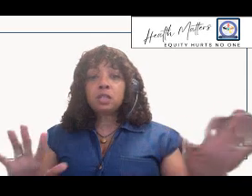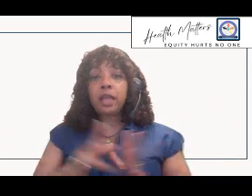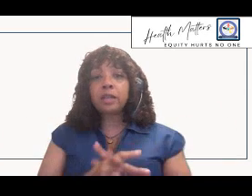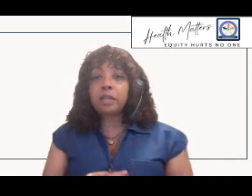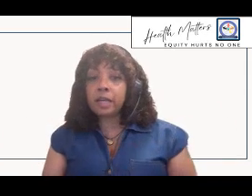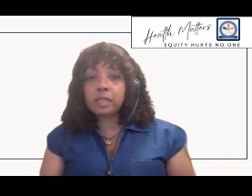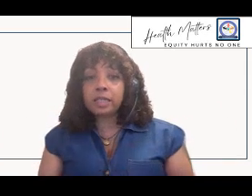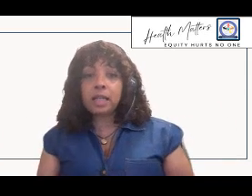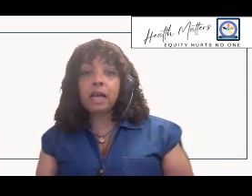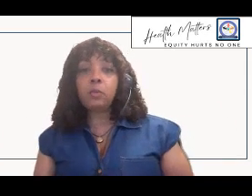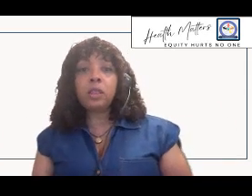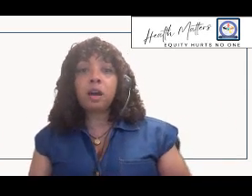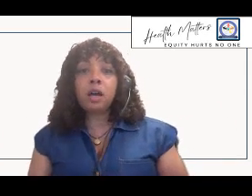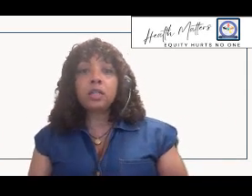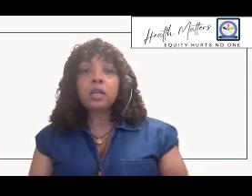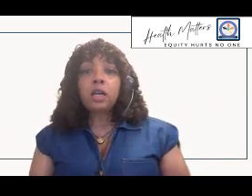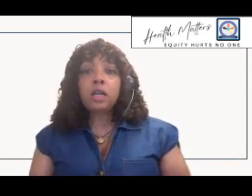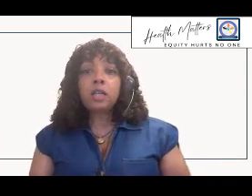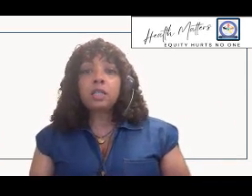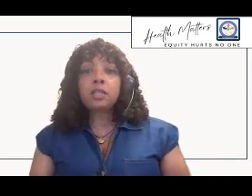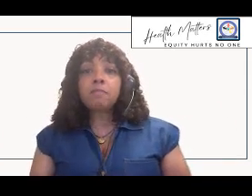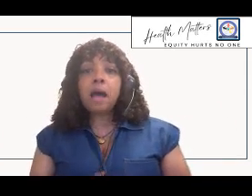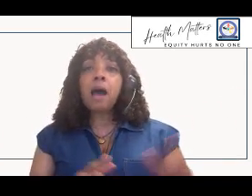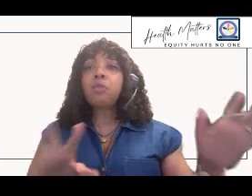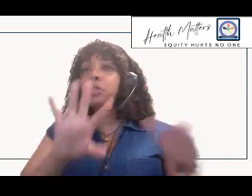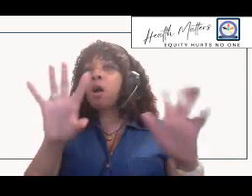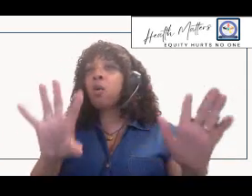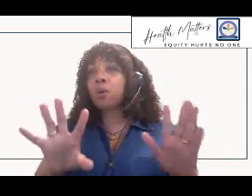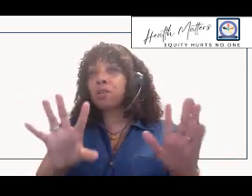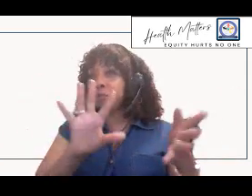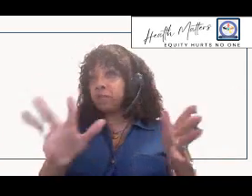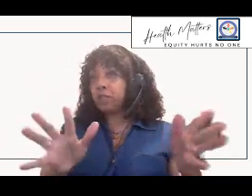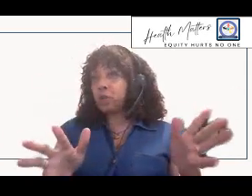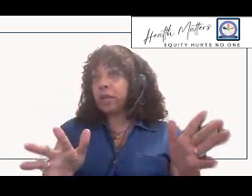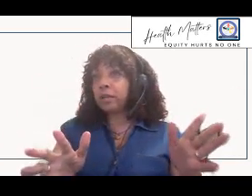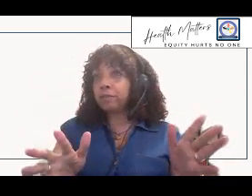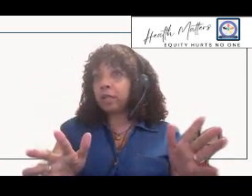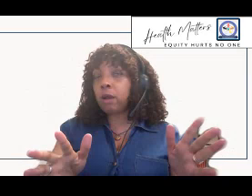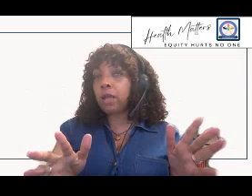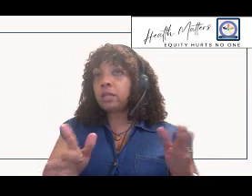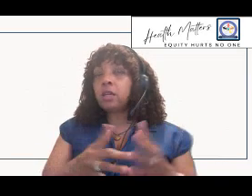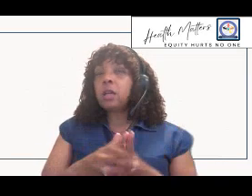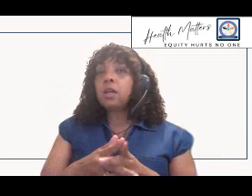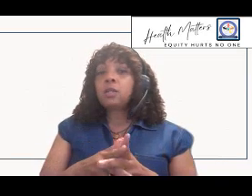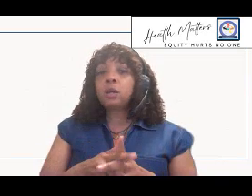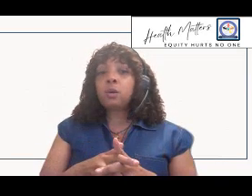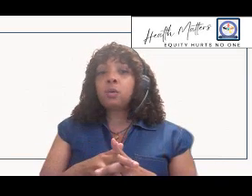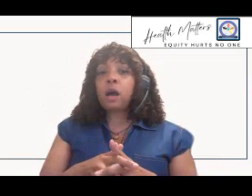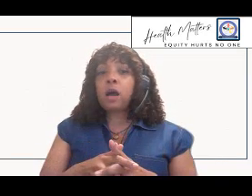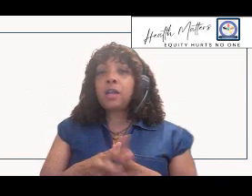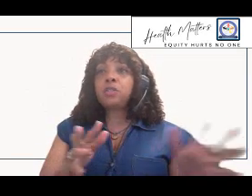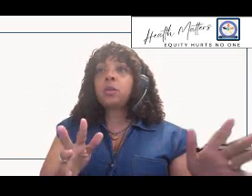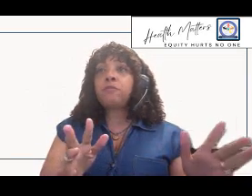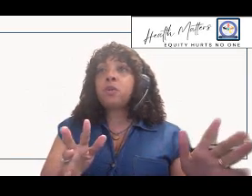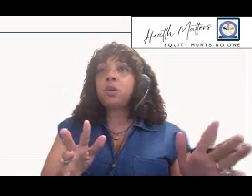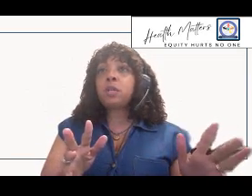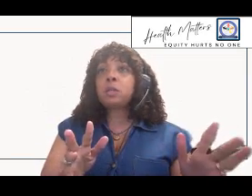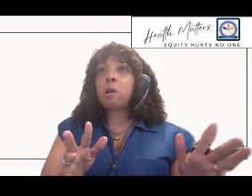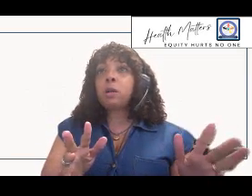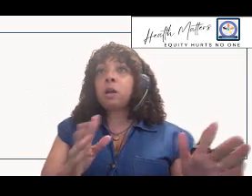So this handy dandy slide, we thought, is how this all works administratively, right? So I just